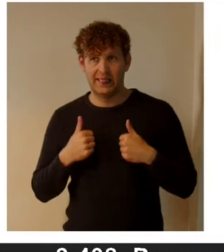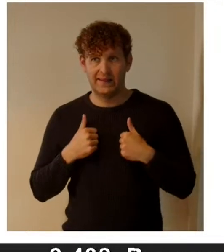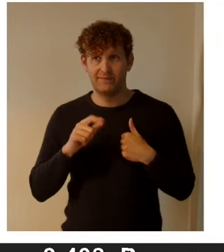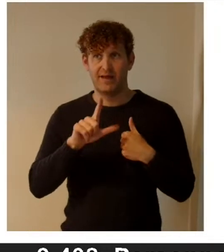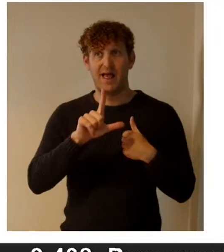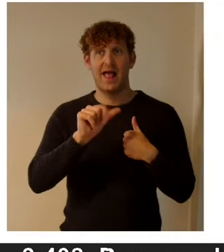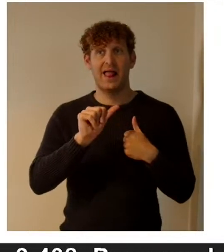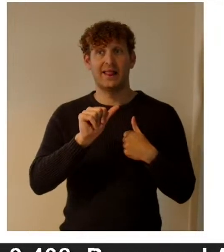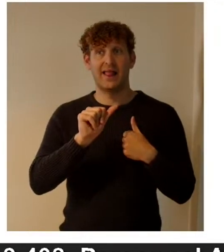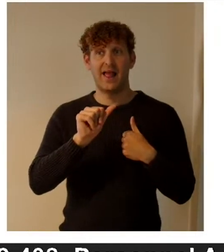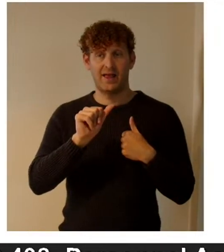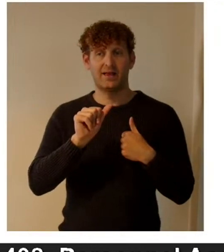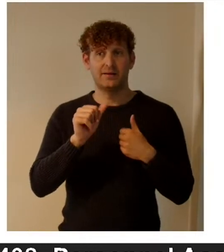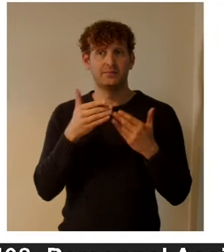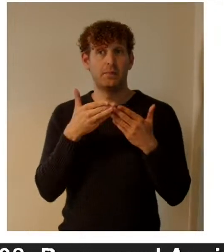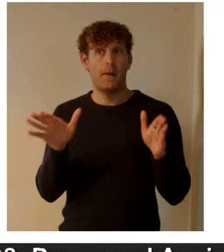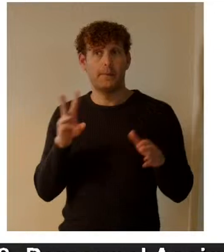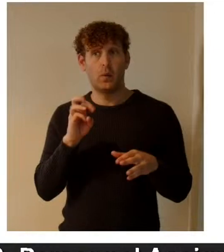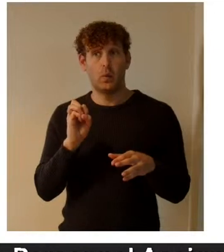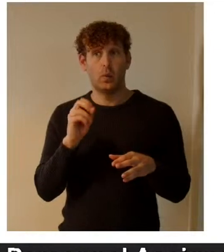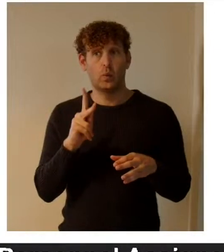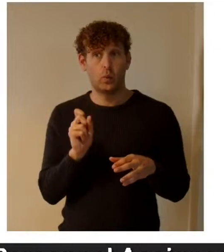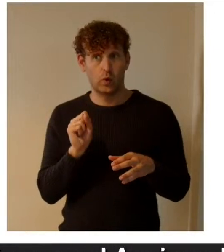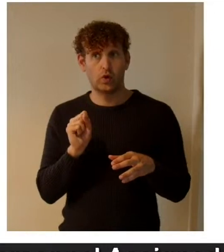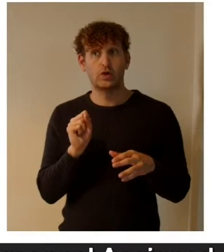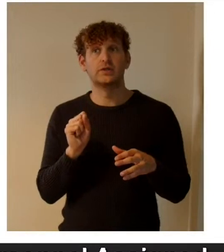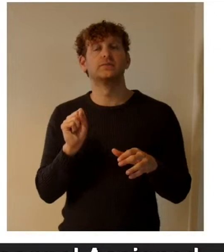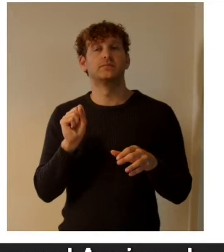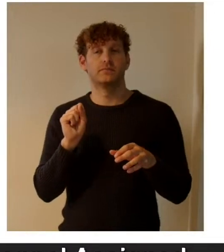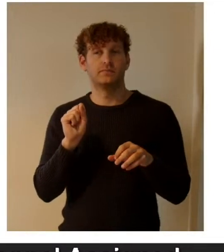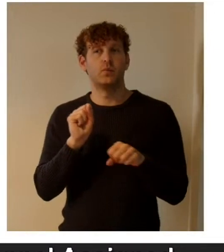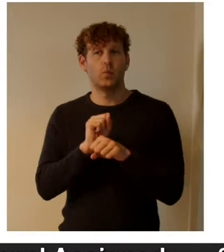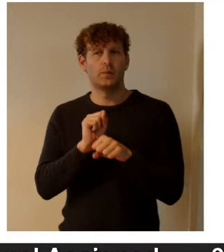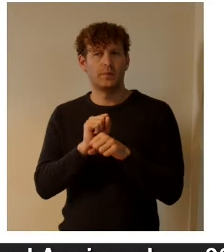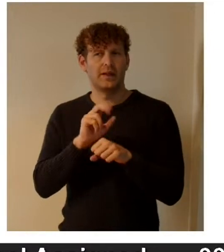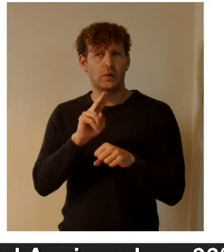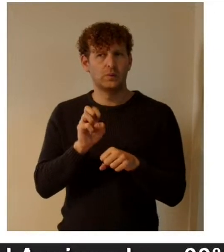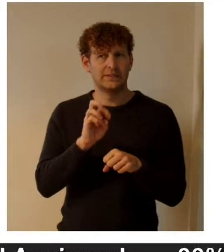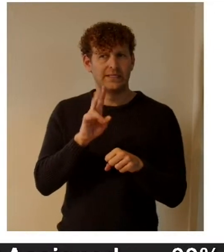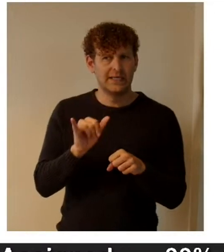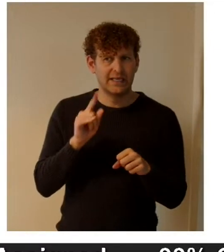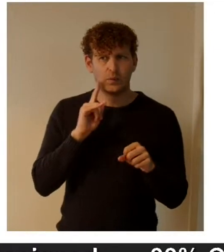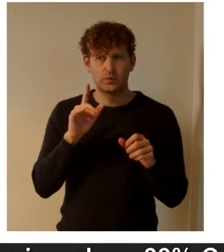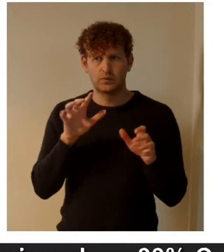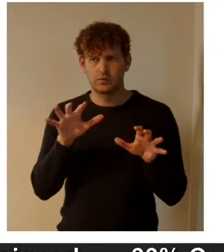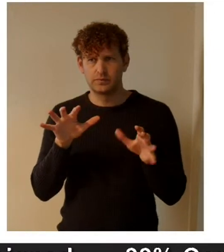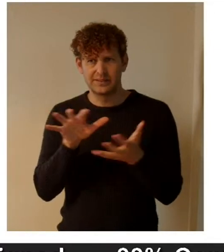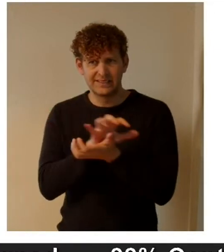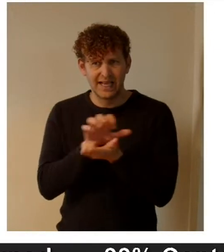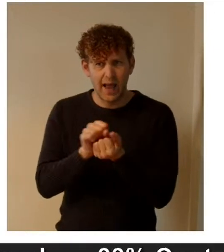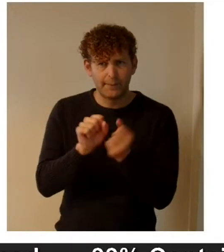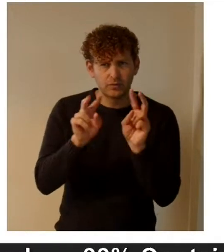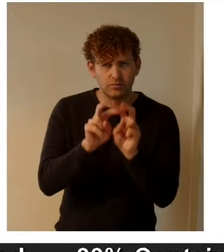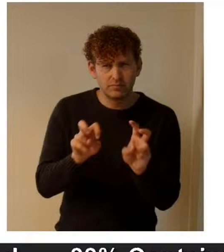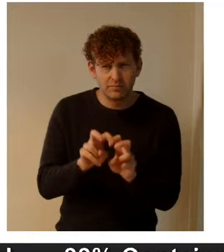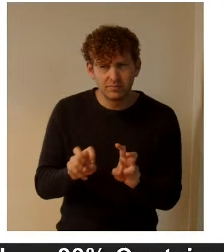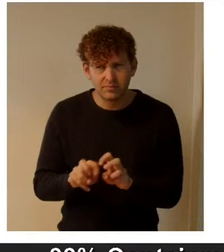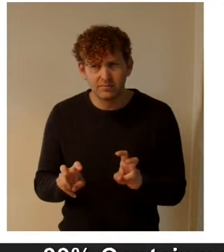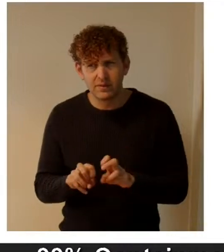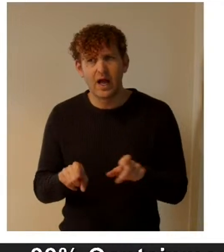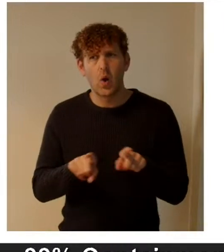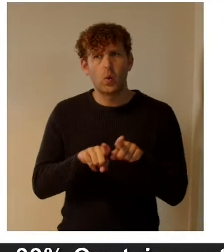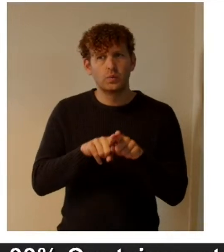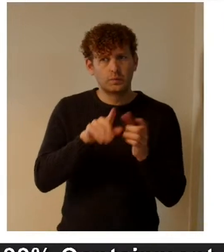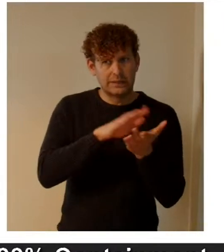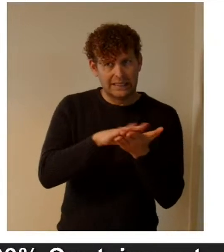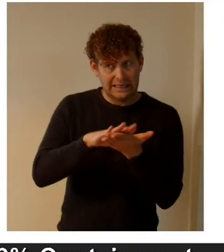water utilities in the area. We have been doing damage assessments side by side with them and cleaning the road system at the same time. So the